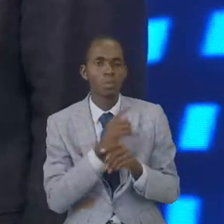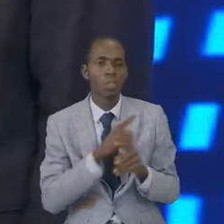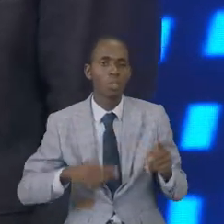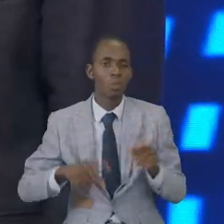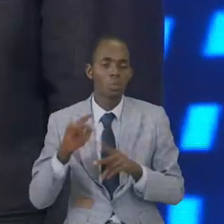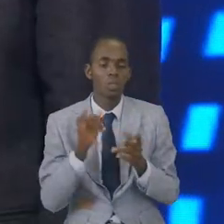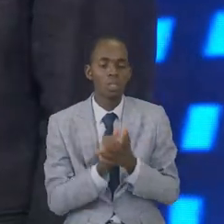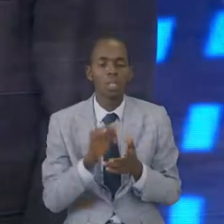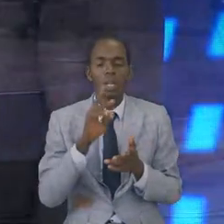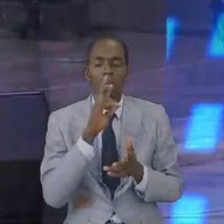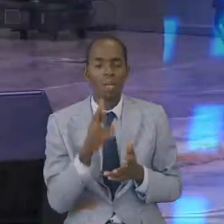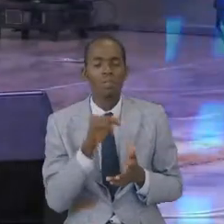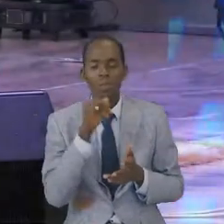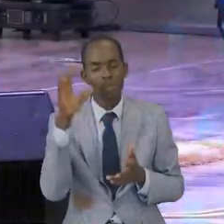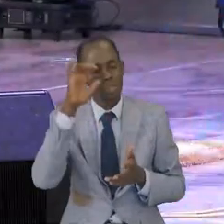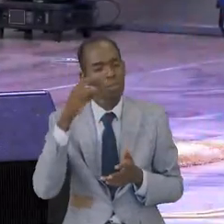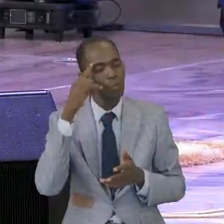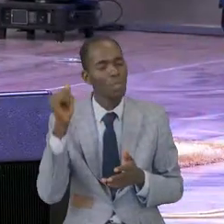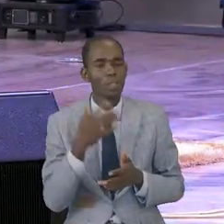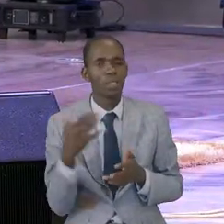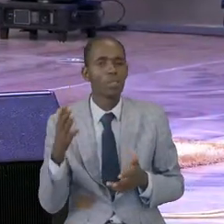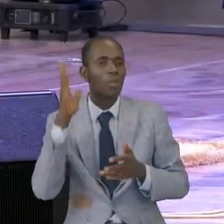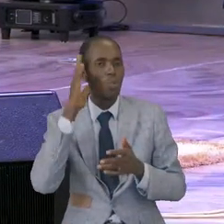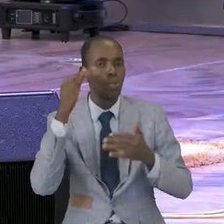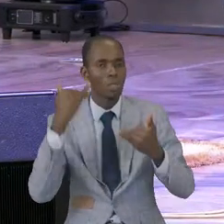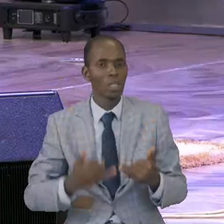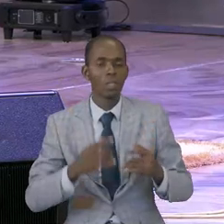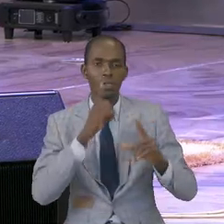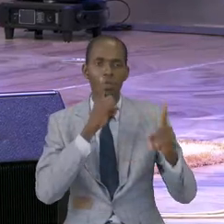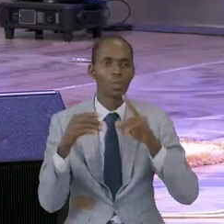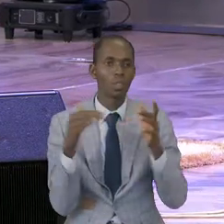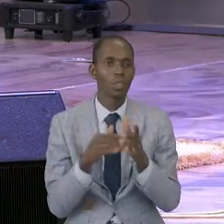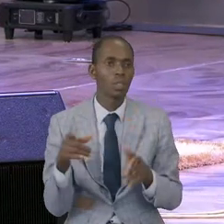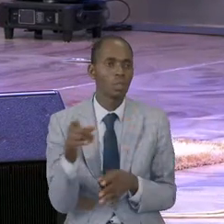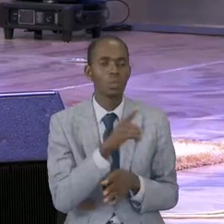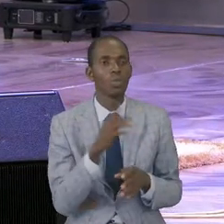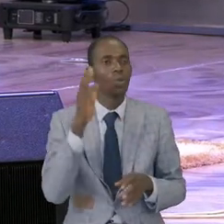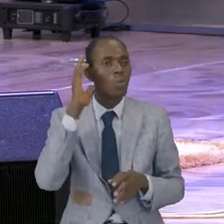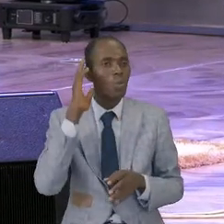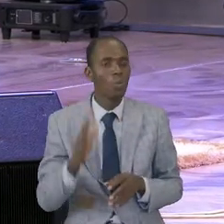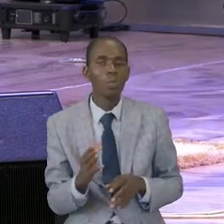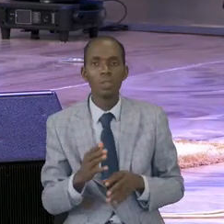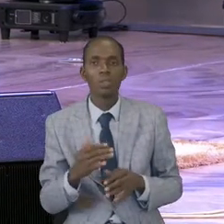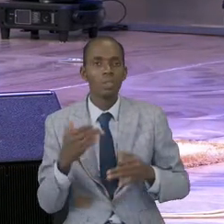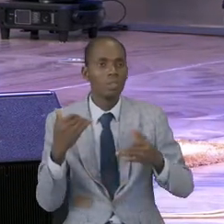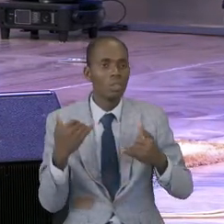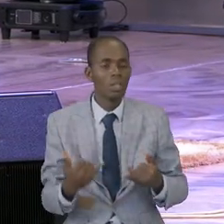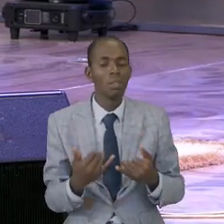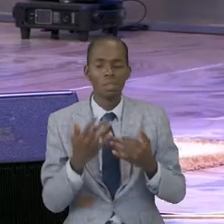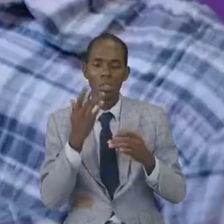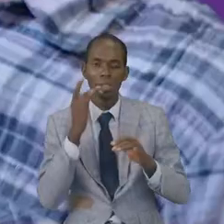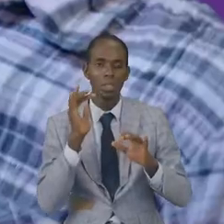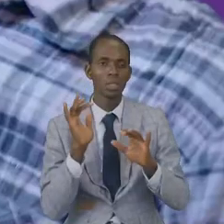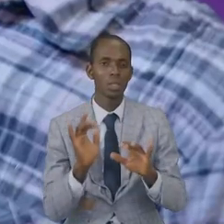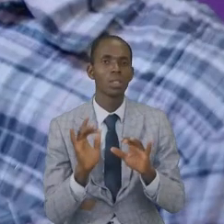Lord may reproach you, may belittle you, may speak against you. They may jeer and jest about